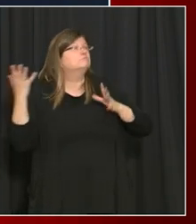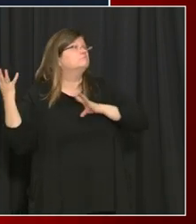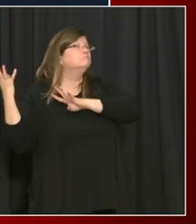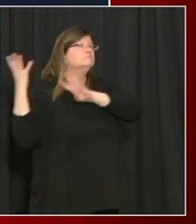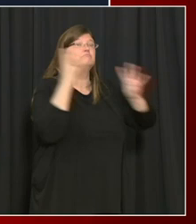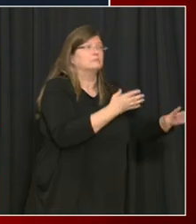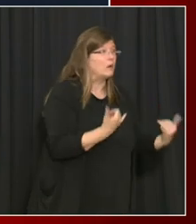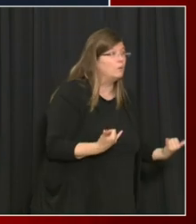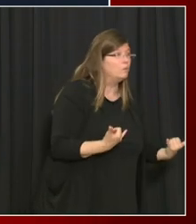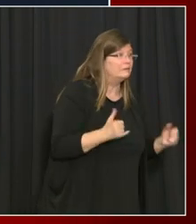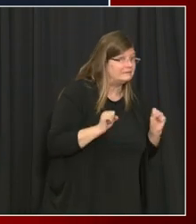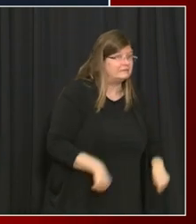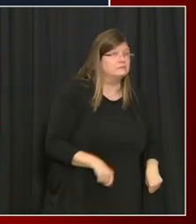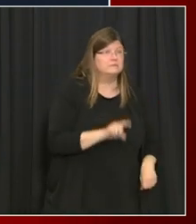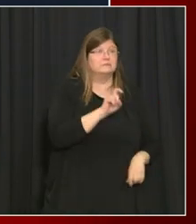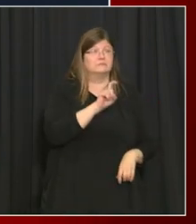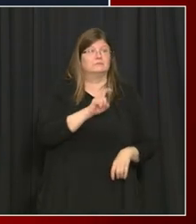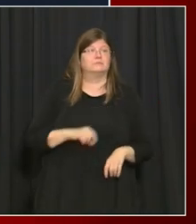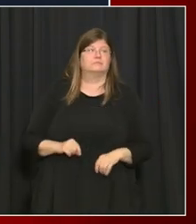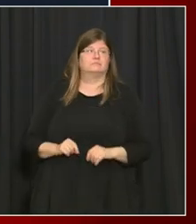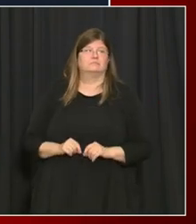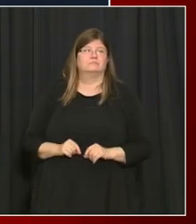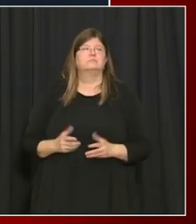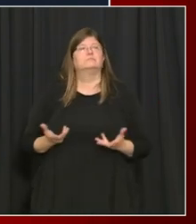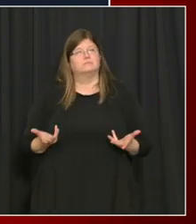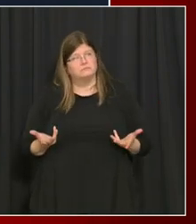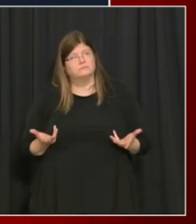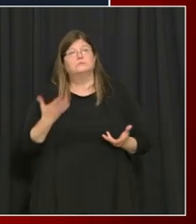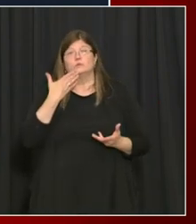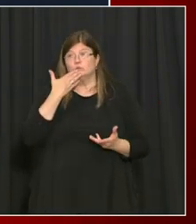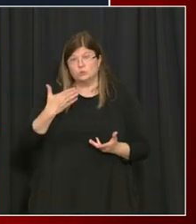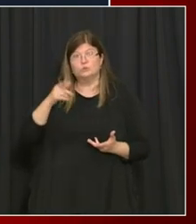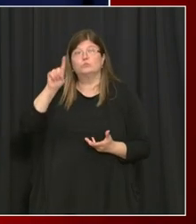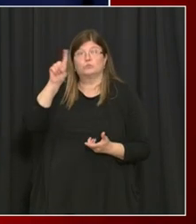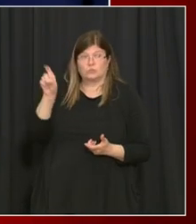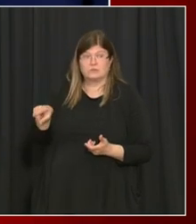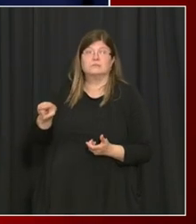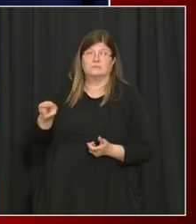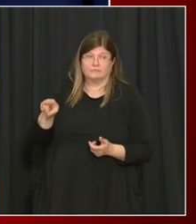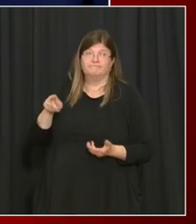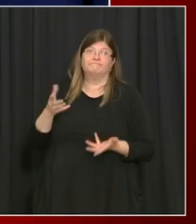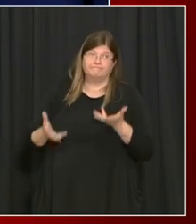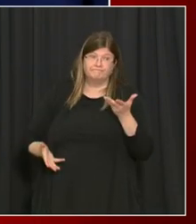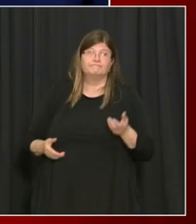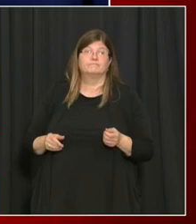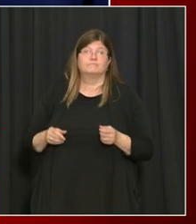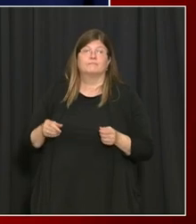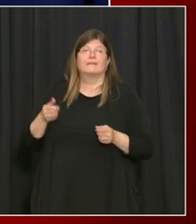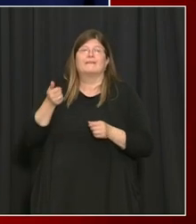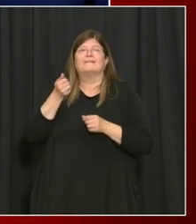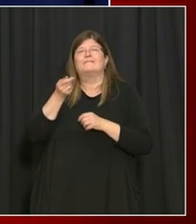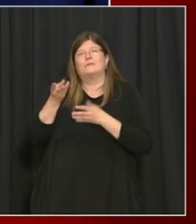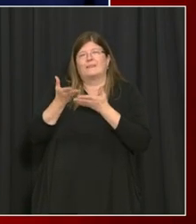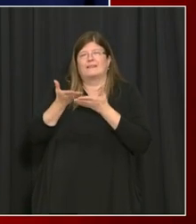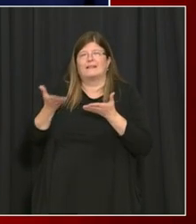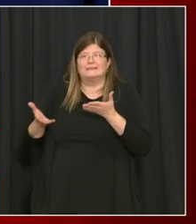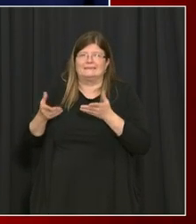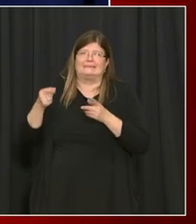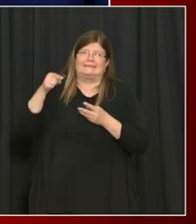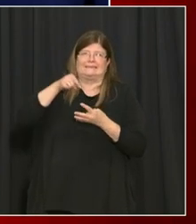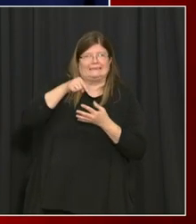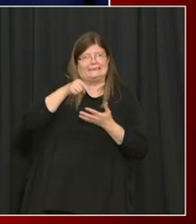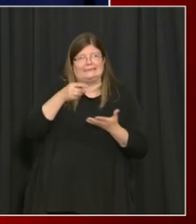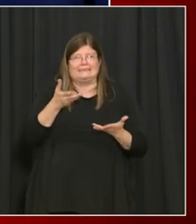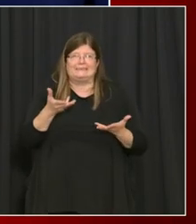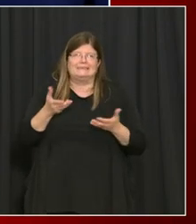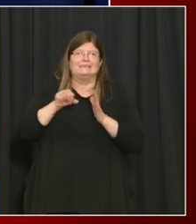do? So that is a question that, there's a number of things that feed into that, and that is sampling